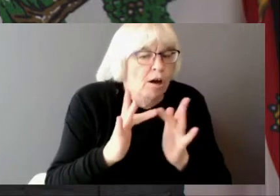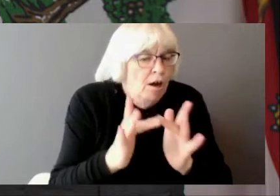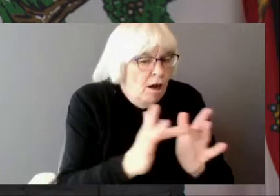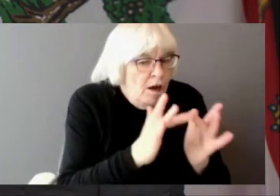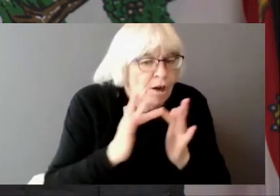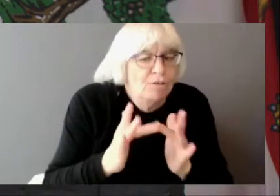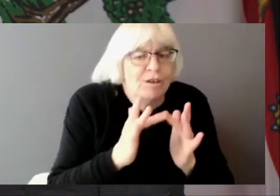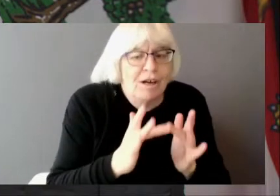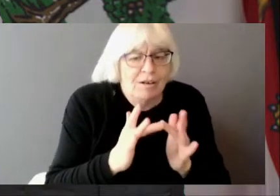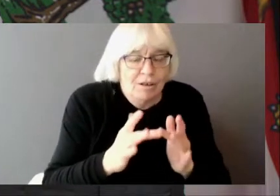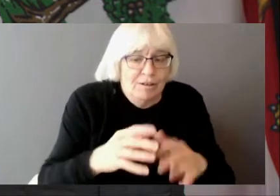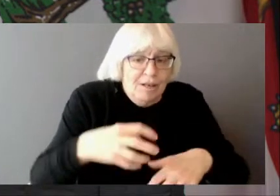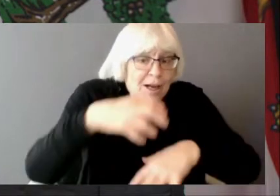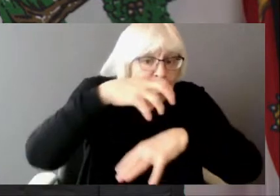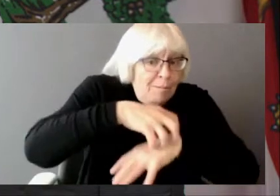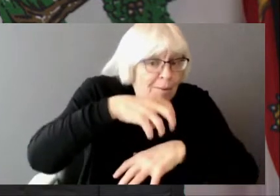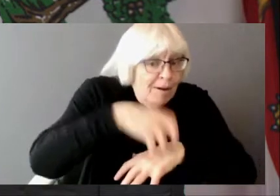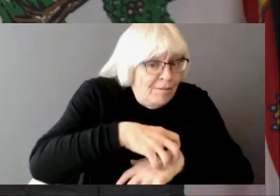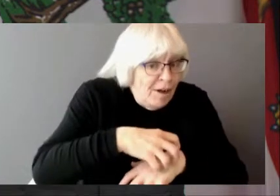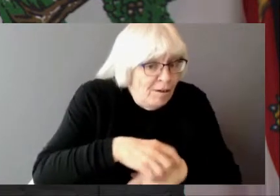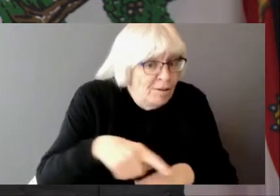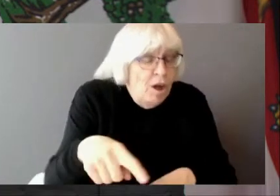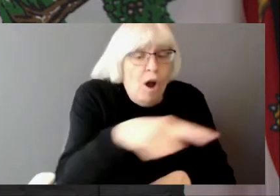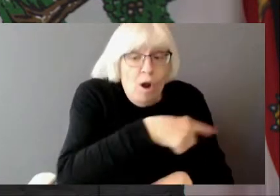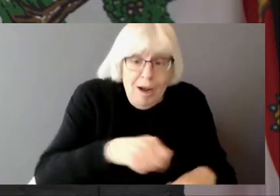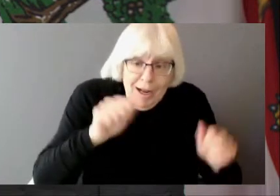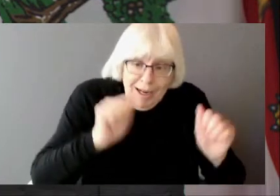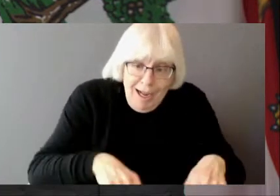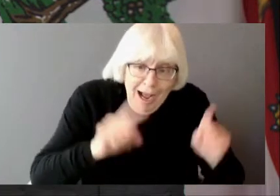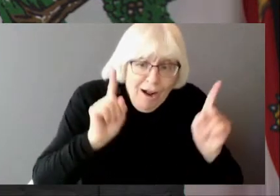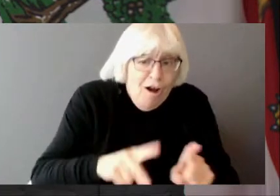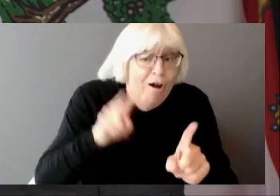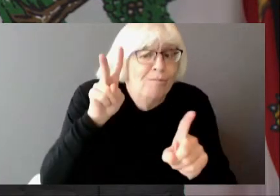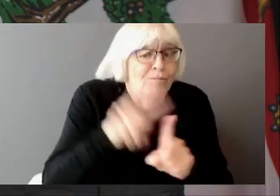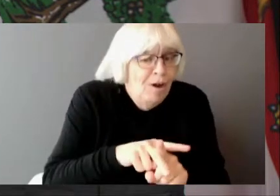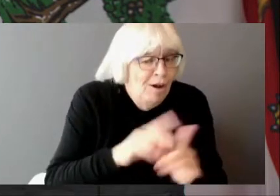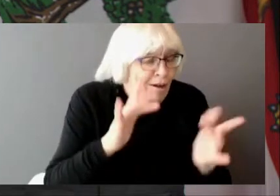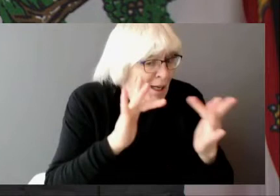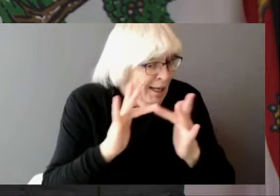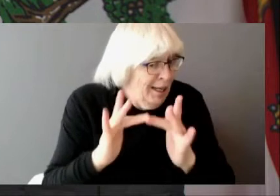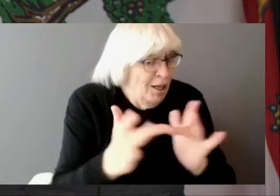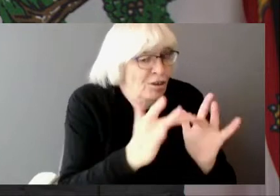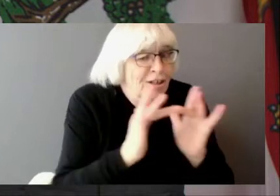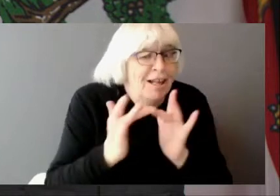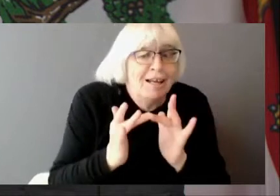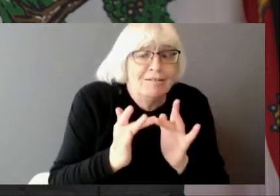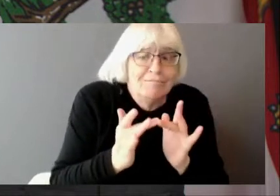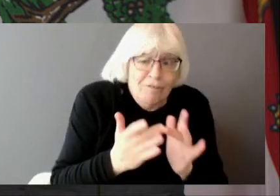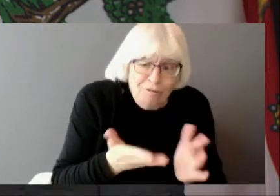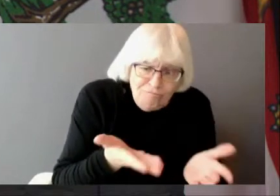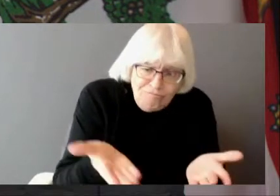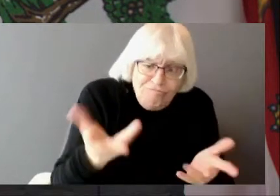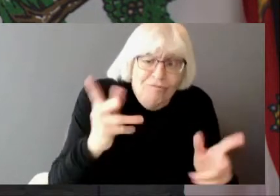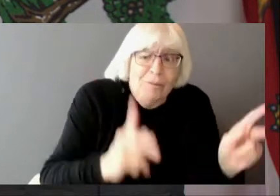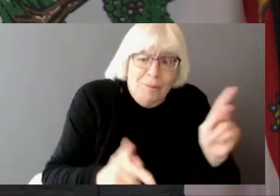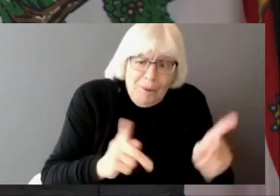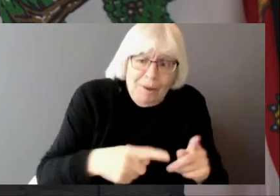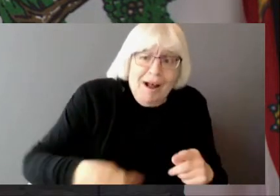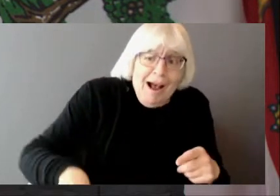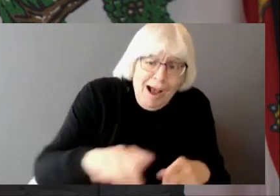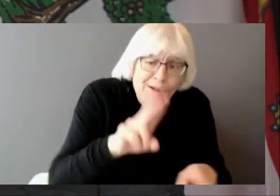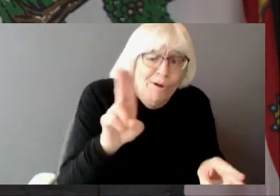This system will be ready for our next call to the public for vaccinations, and people will be able to use this system to book vaccine